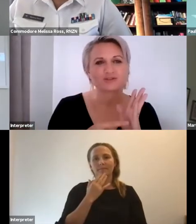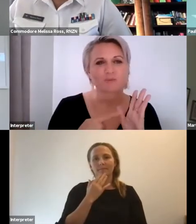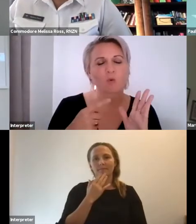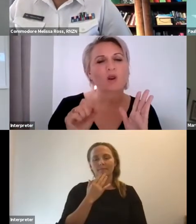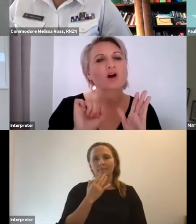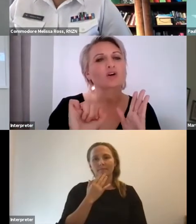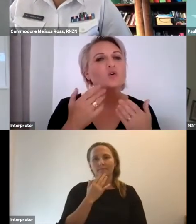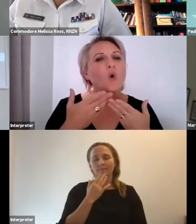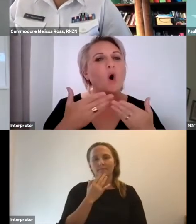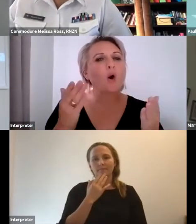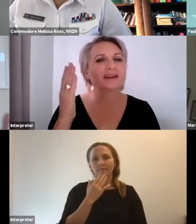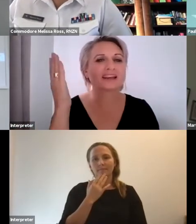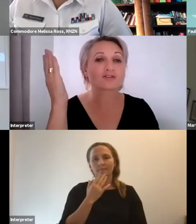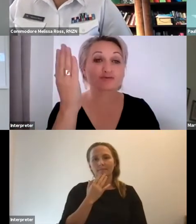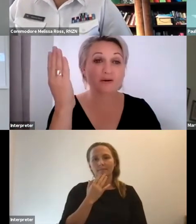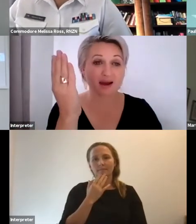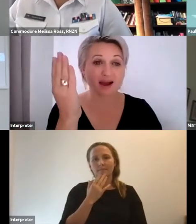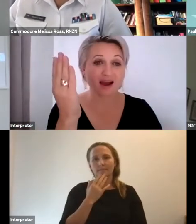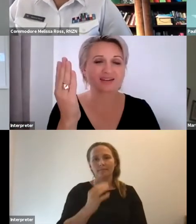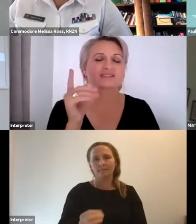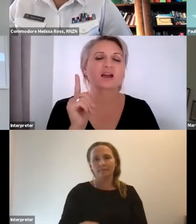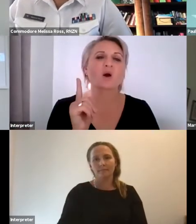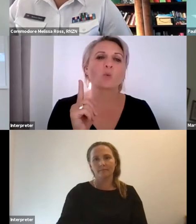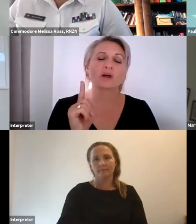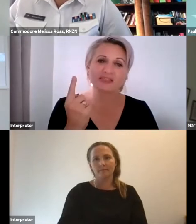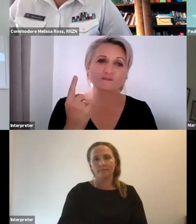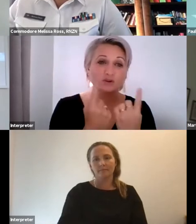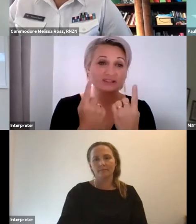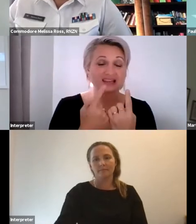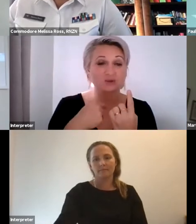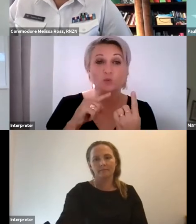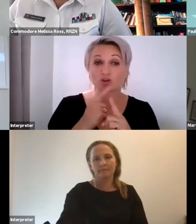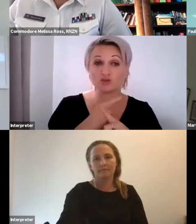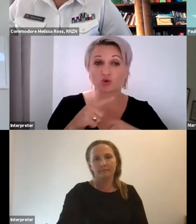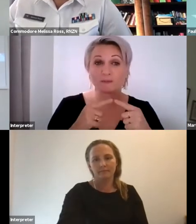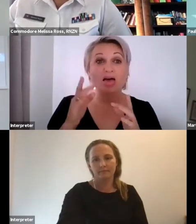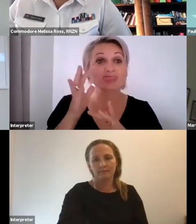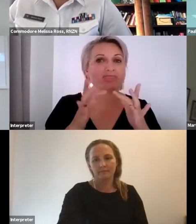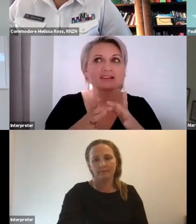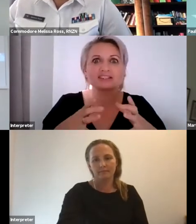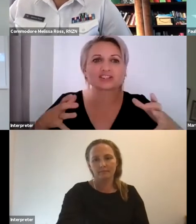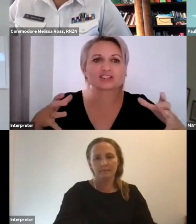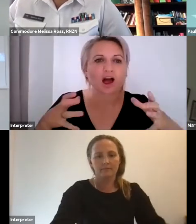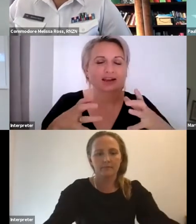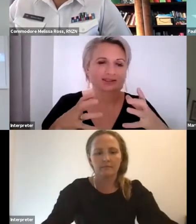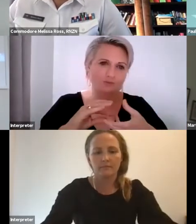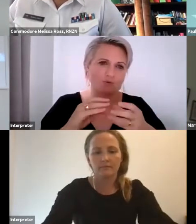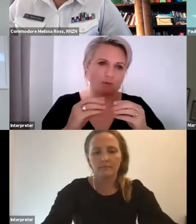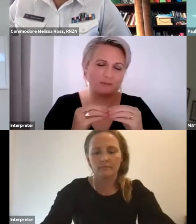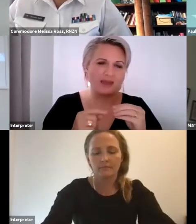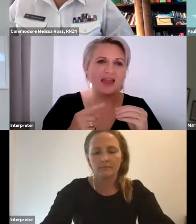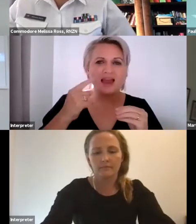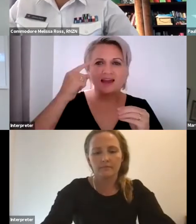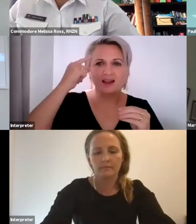to address as a group was the size of the problem, and I was thinking I would throw to you to begin with, Paula. You've